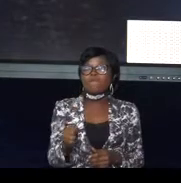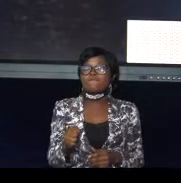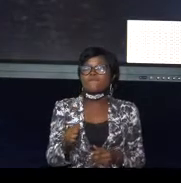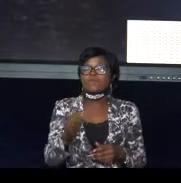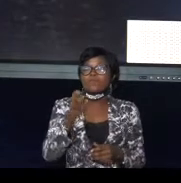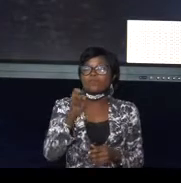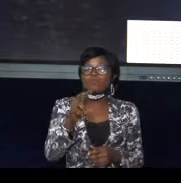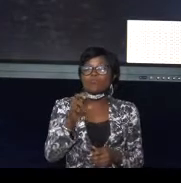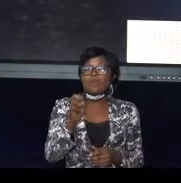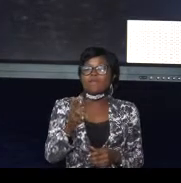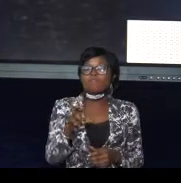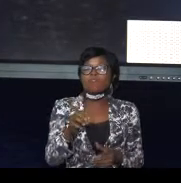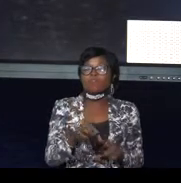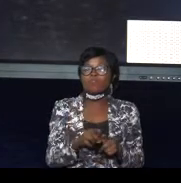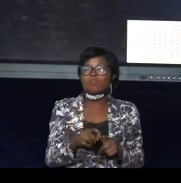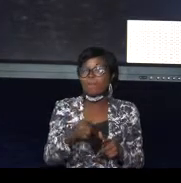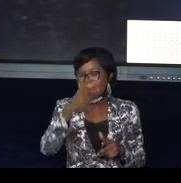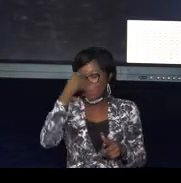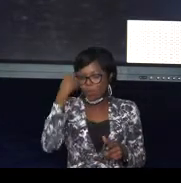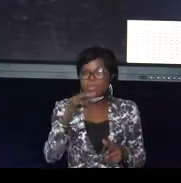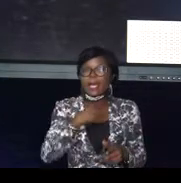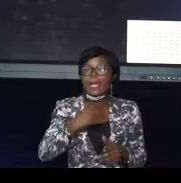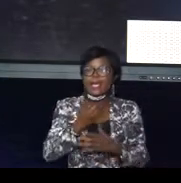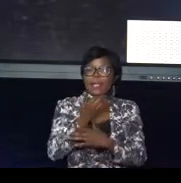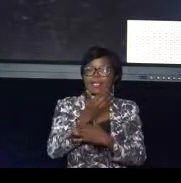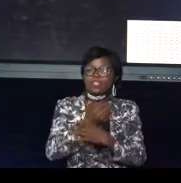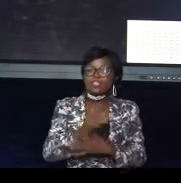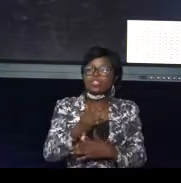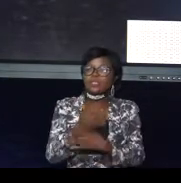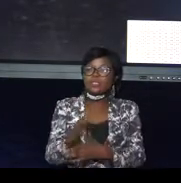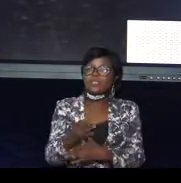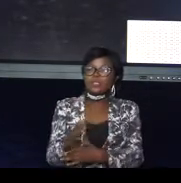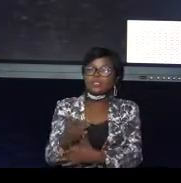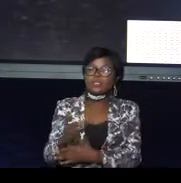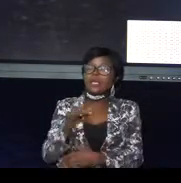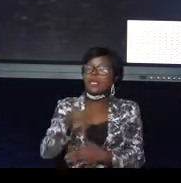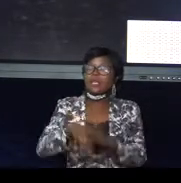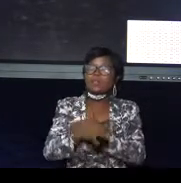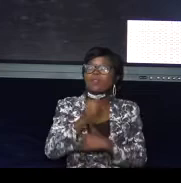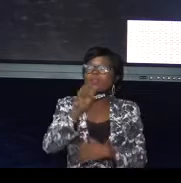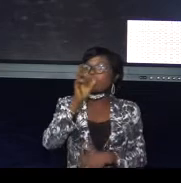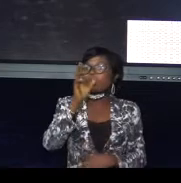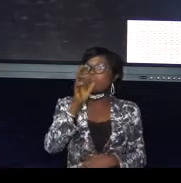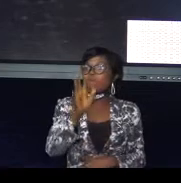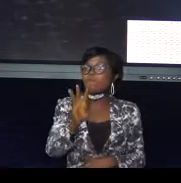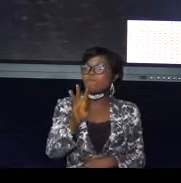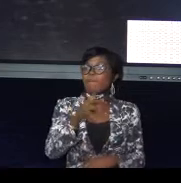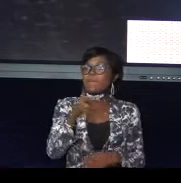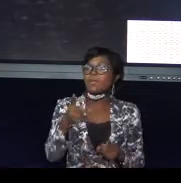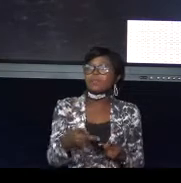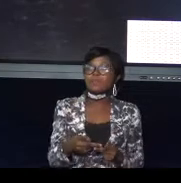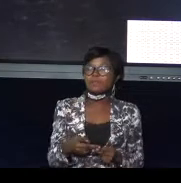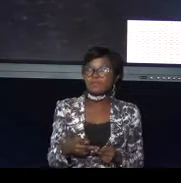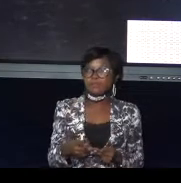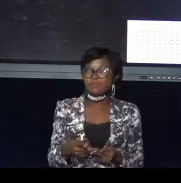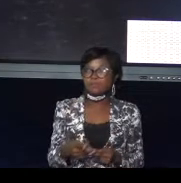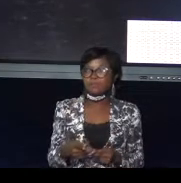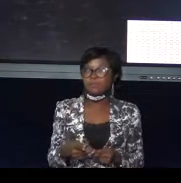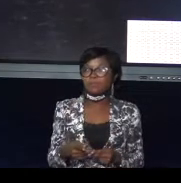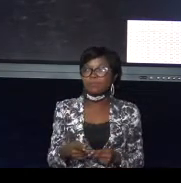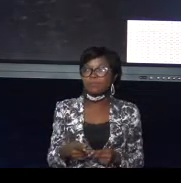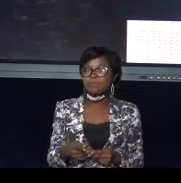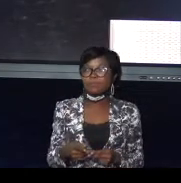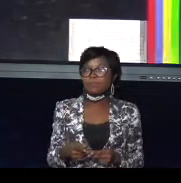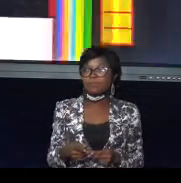4 squares this way, then 3 is a factor of 12 because like I've arranged 12, 3, 3, 3, 3. So 4 and